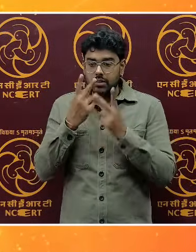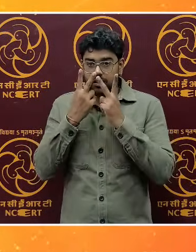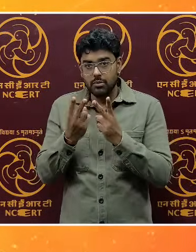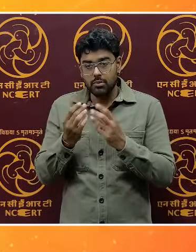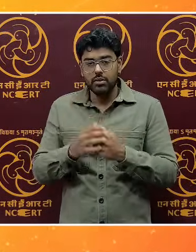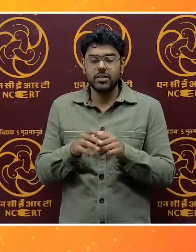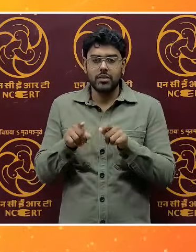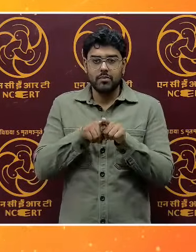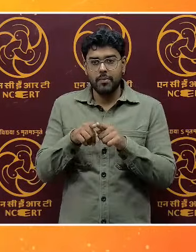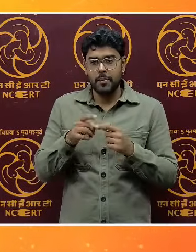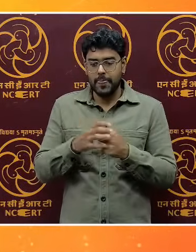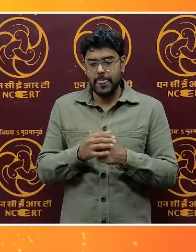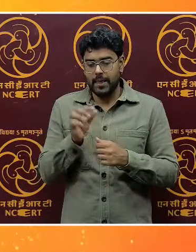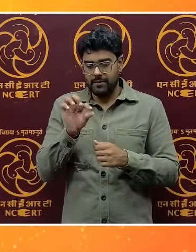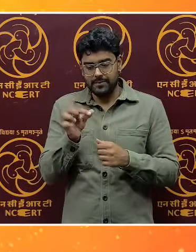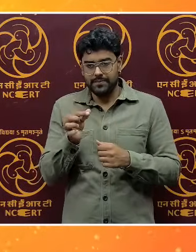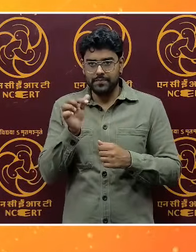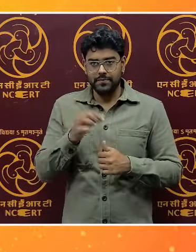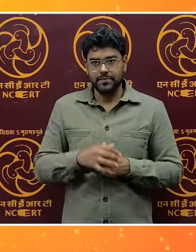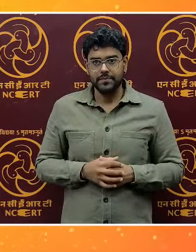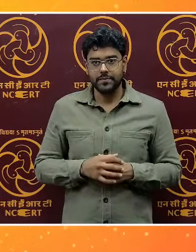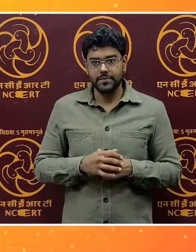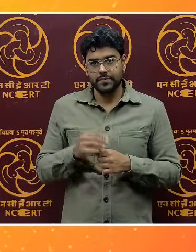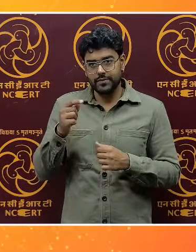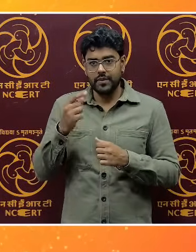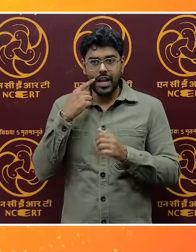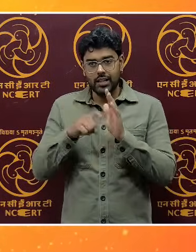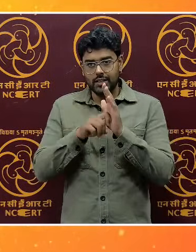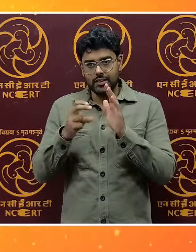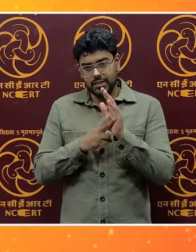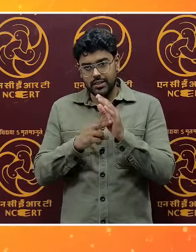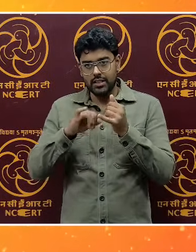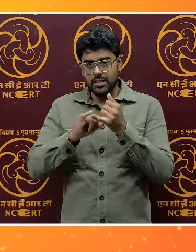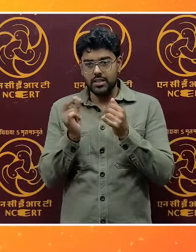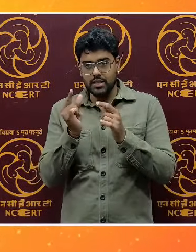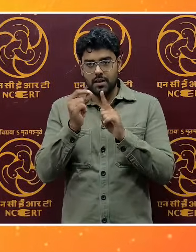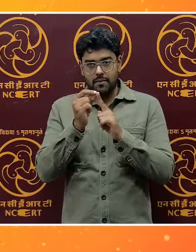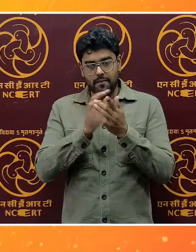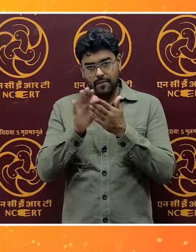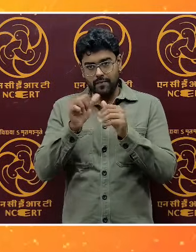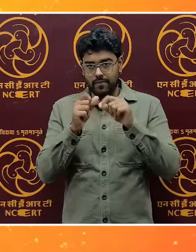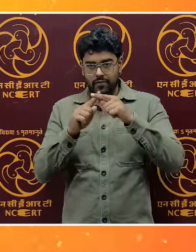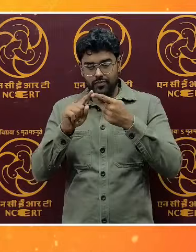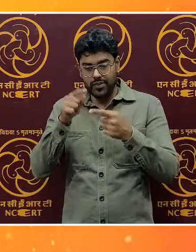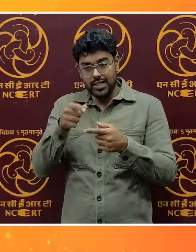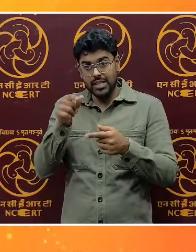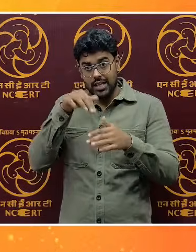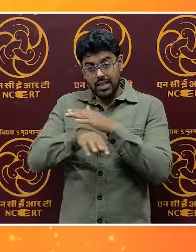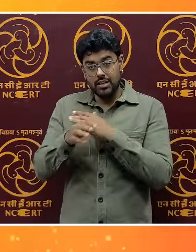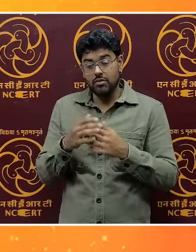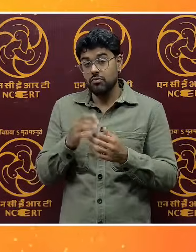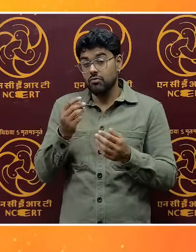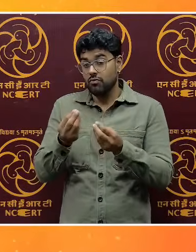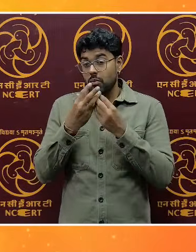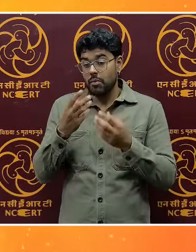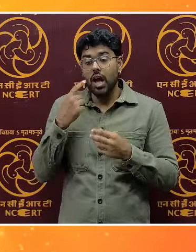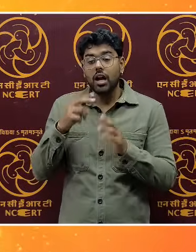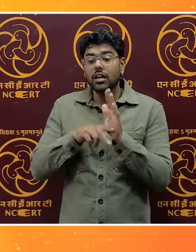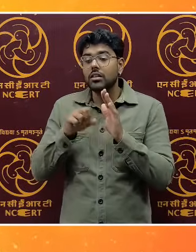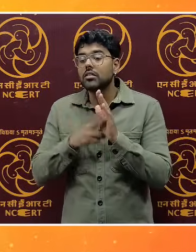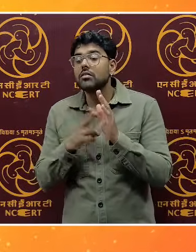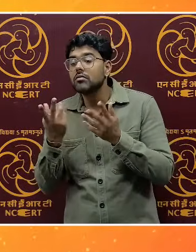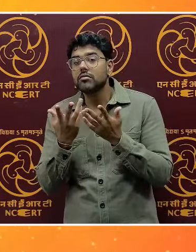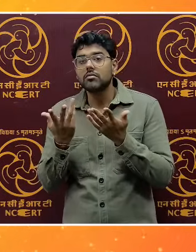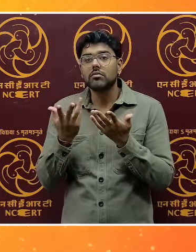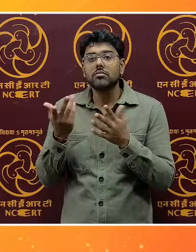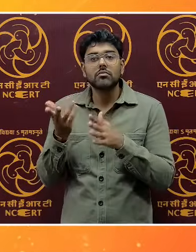say suppose this is a crystal or this is iron sulfide, right? In this case, can you tell me where is iron and where is sulfur?